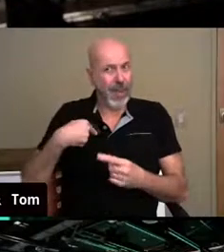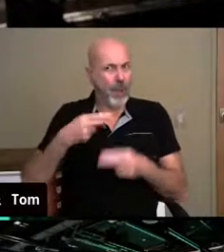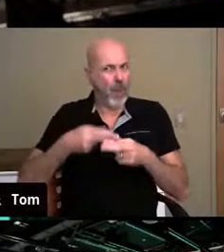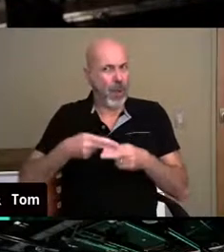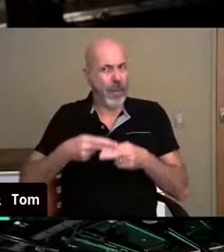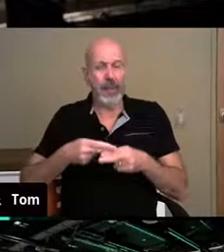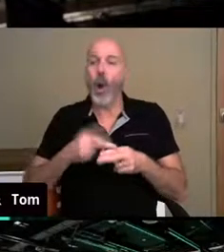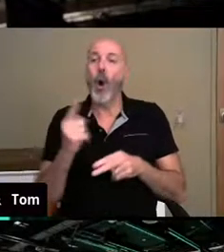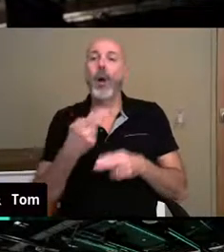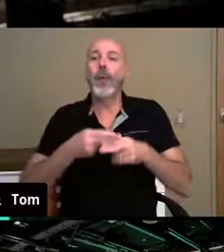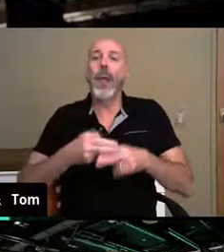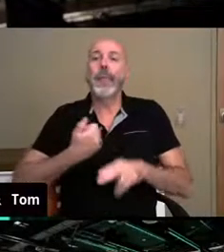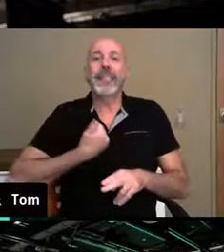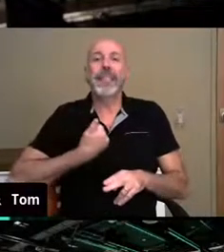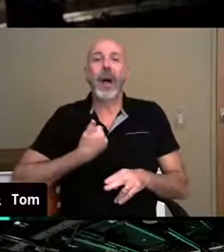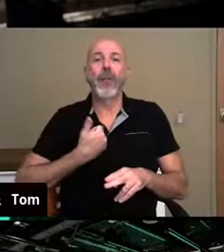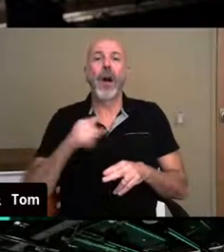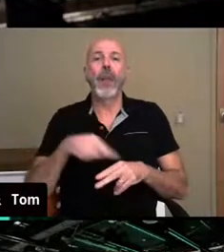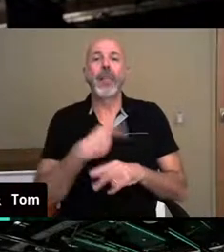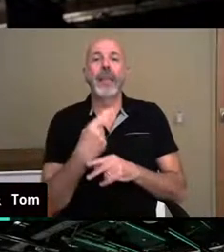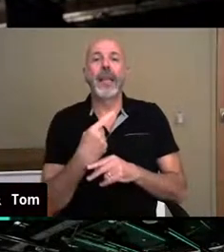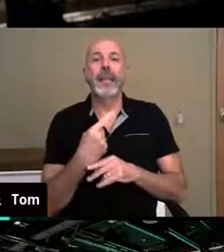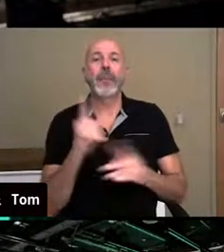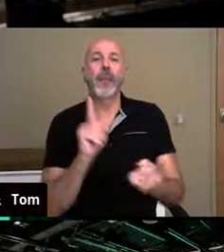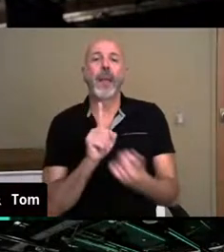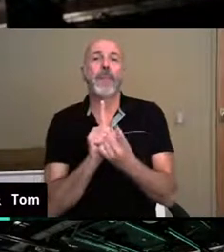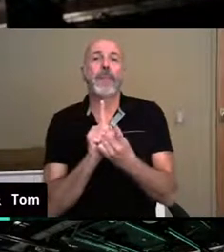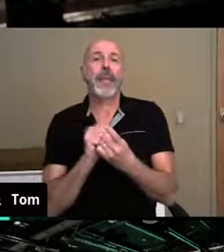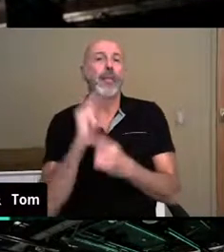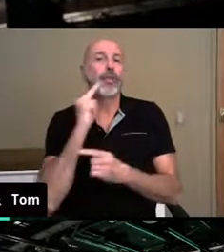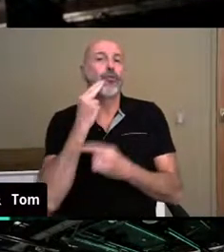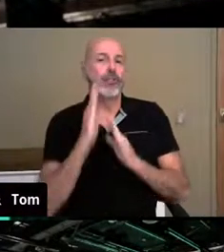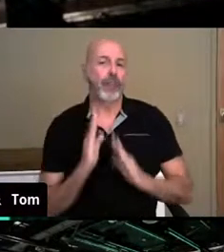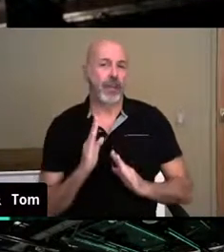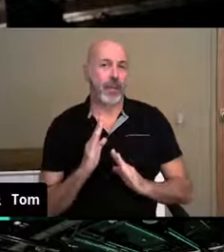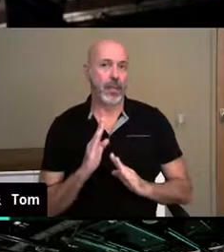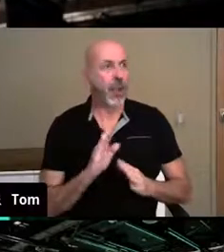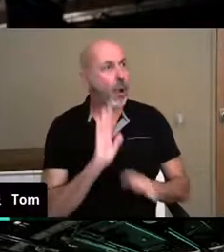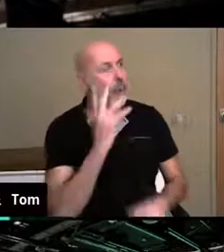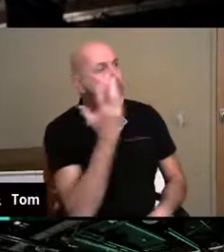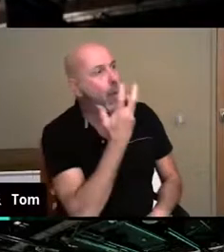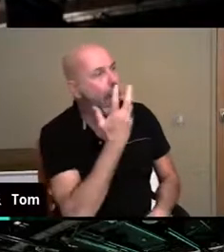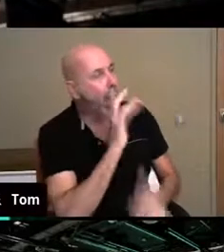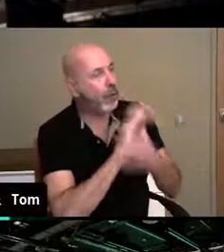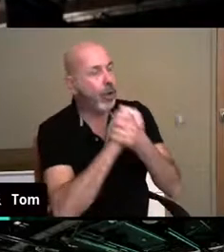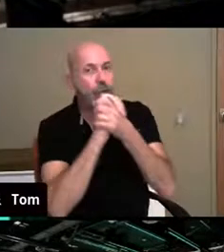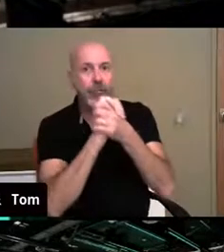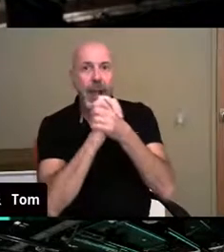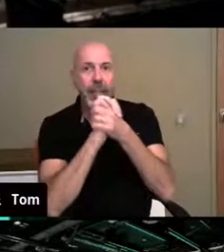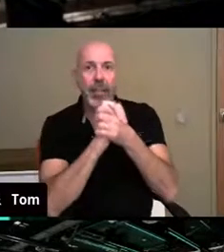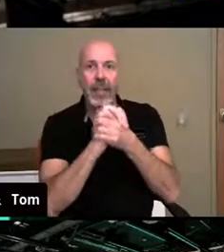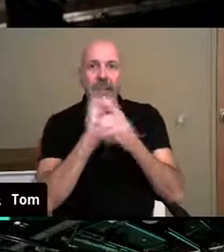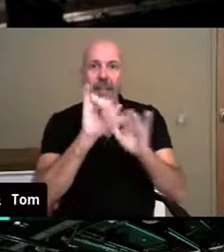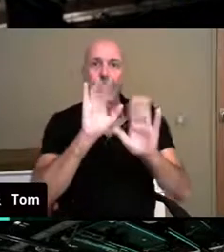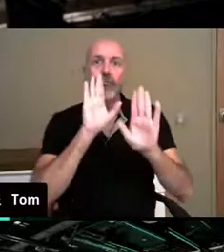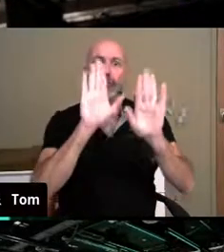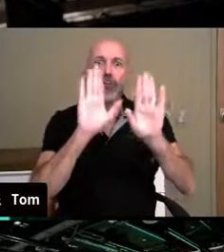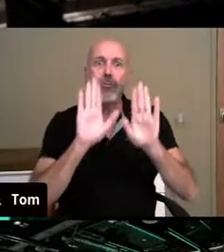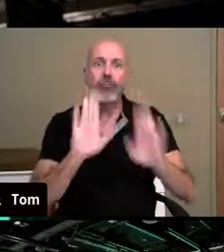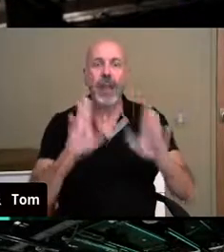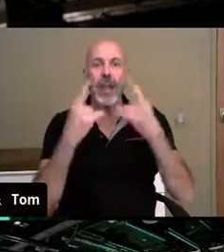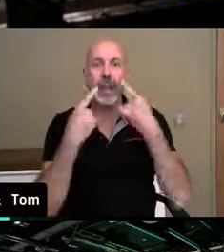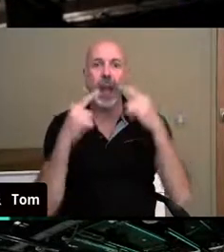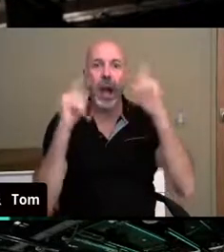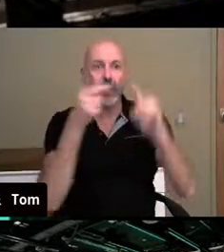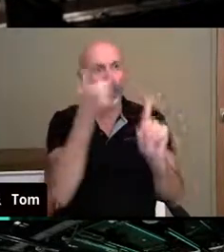the days that I meet with my nutritionist. Wow, congratulations. That is a really, really big